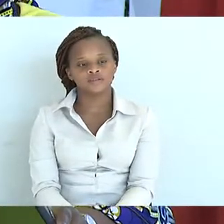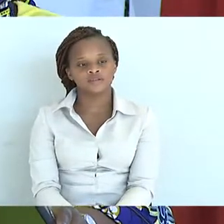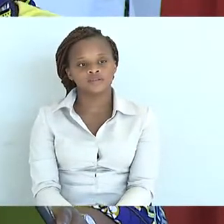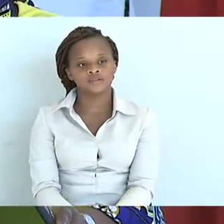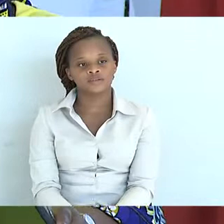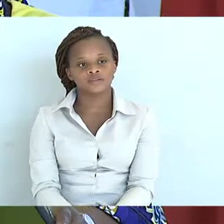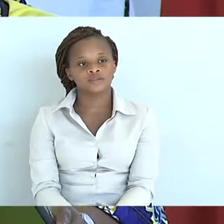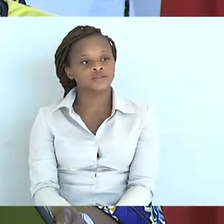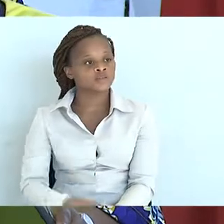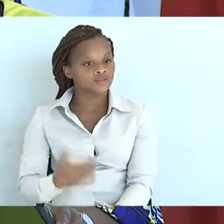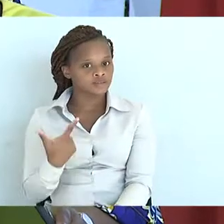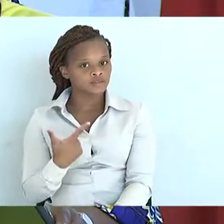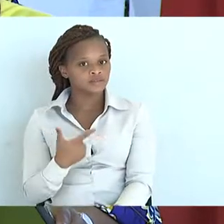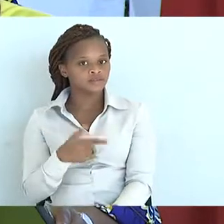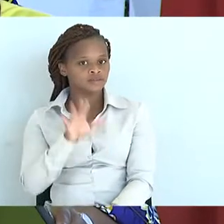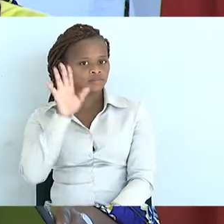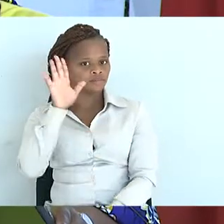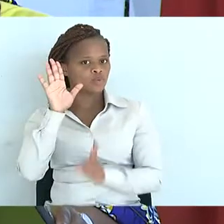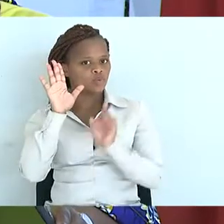There's only one hand that side.